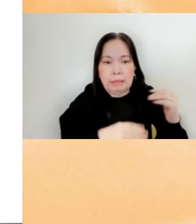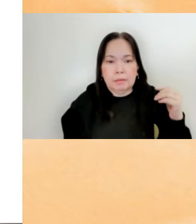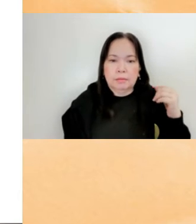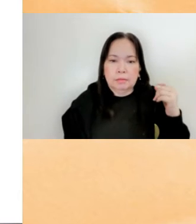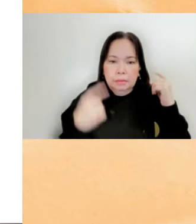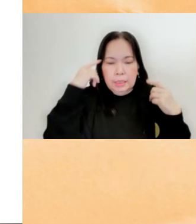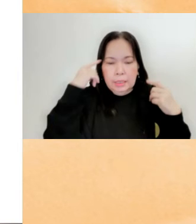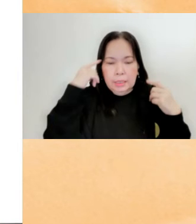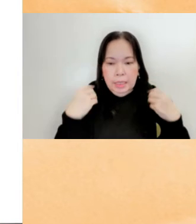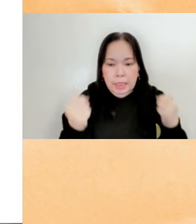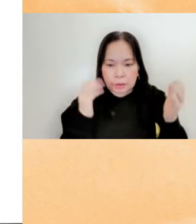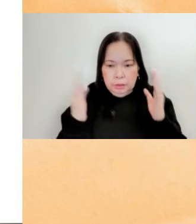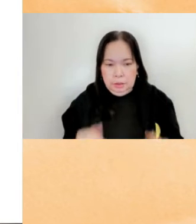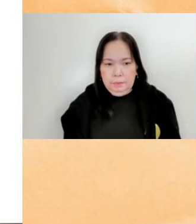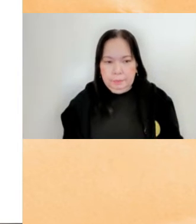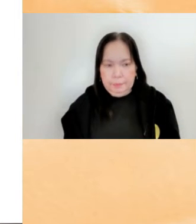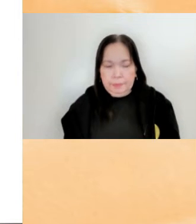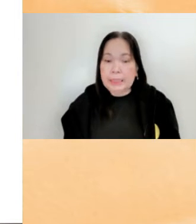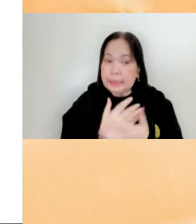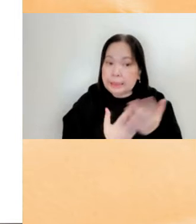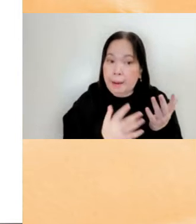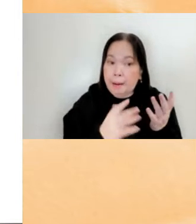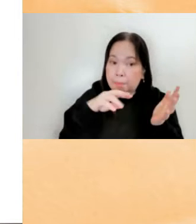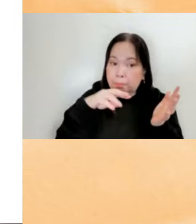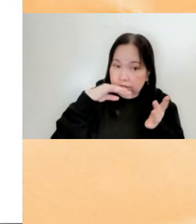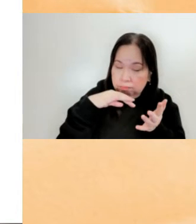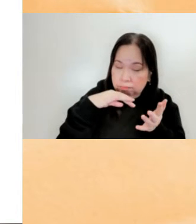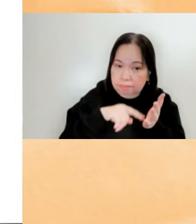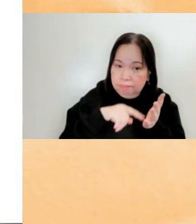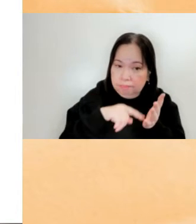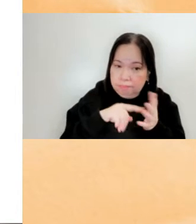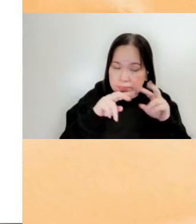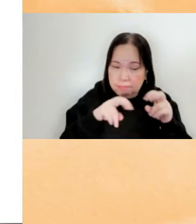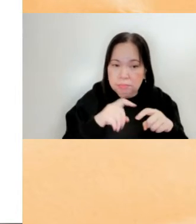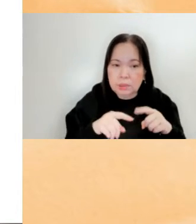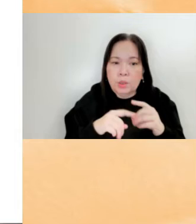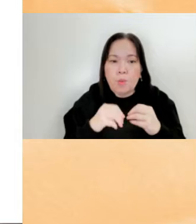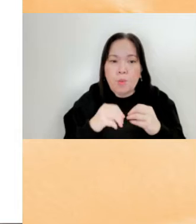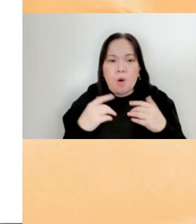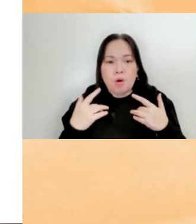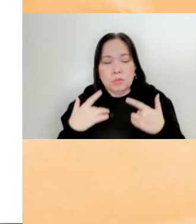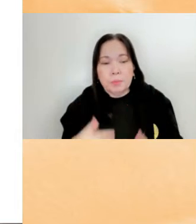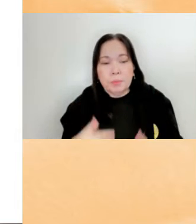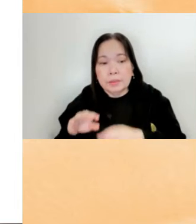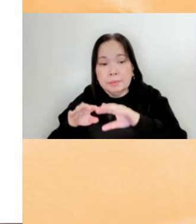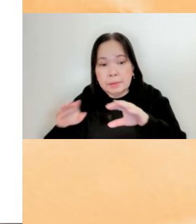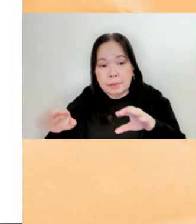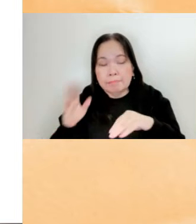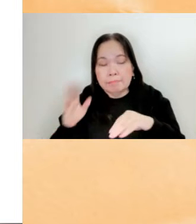Let us look at studies have shown that the prevalence of depression is higher among women than